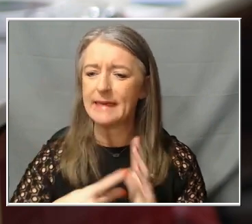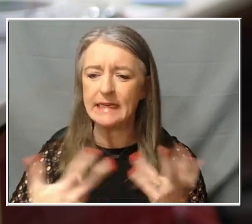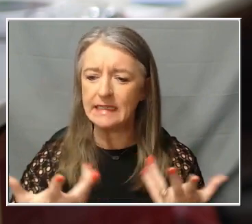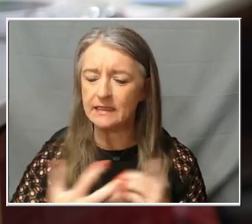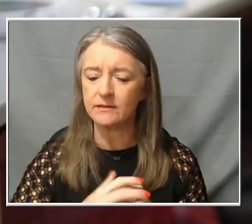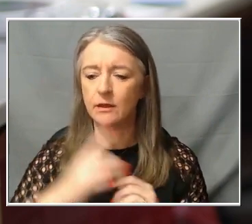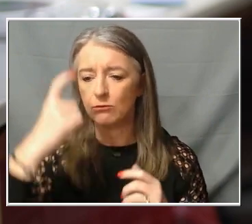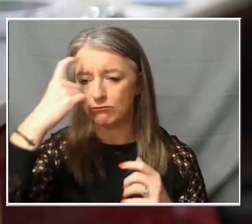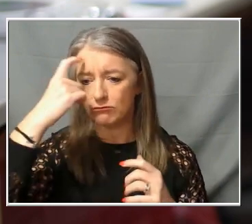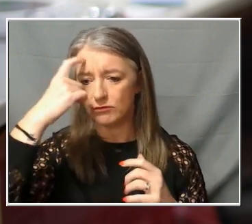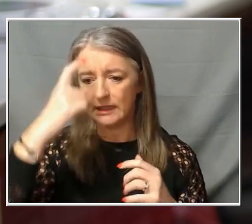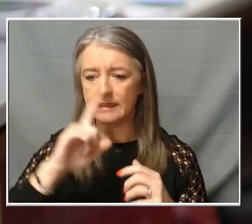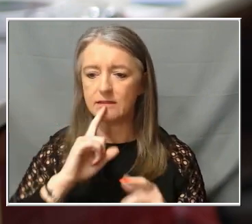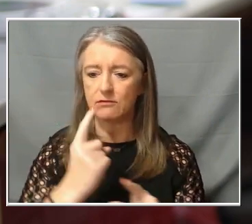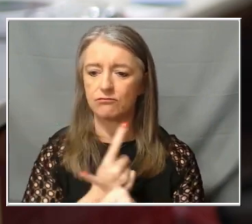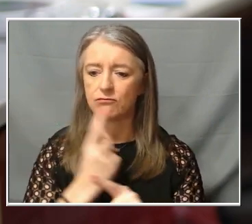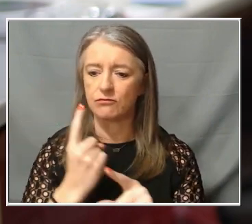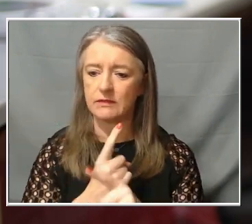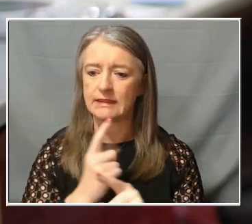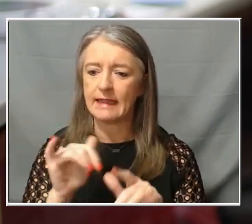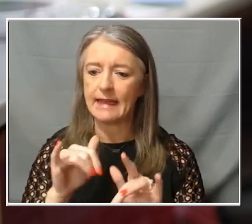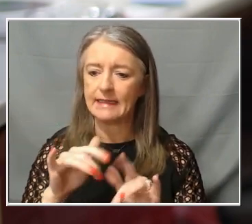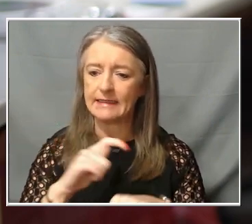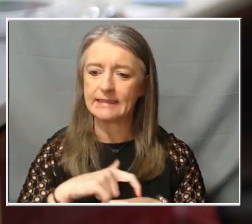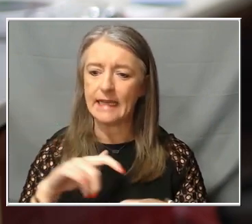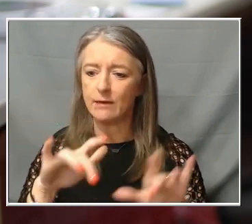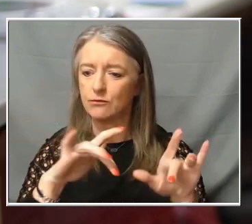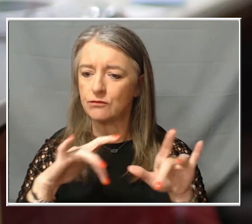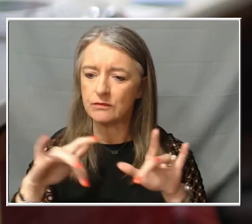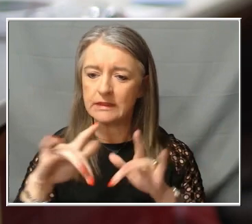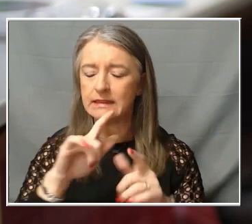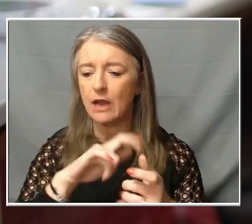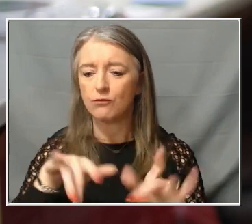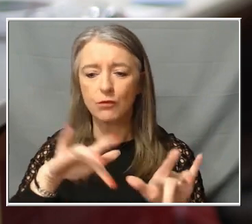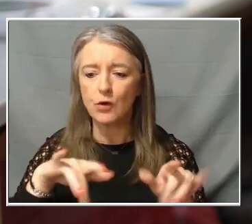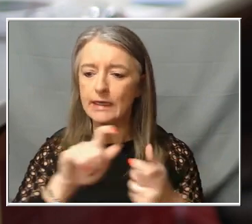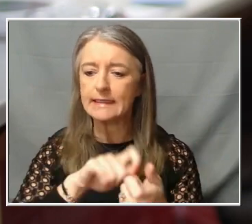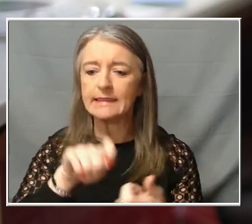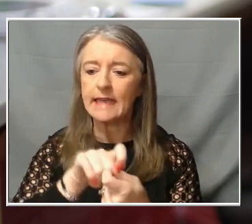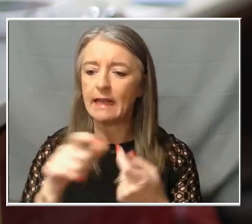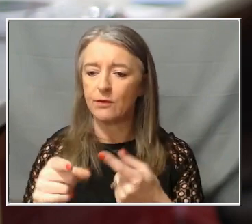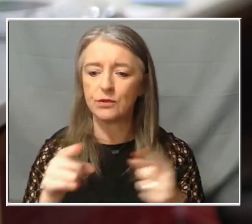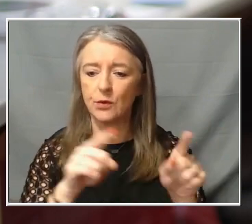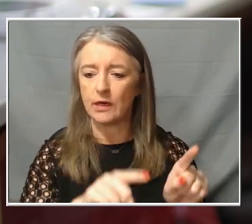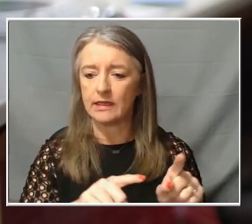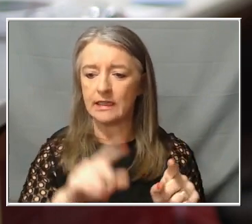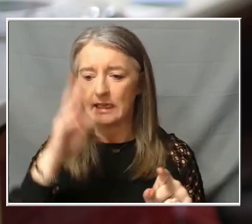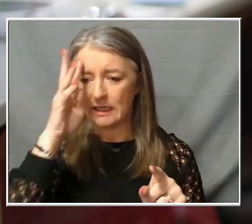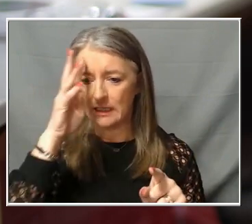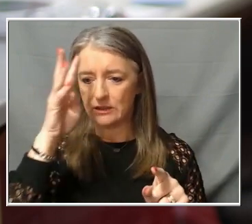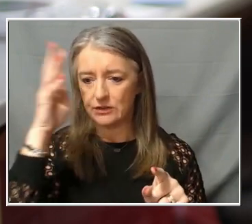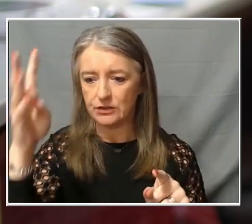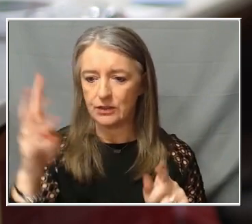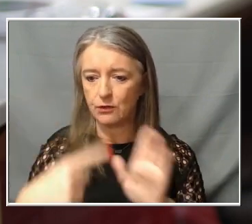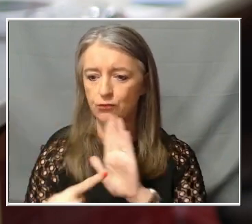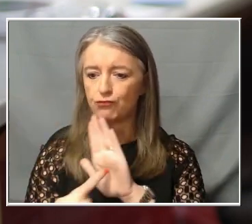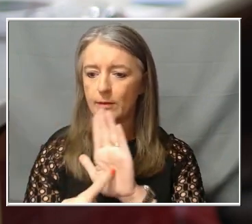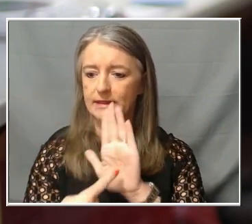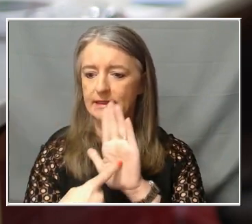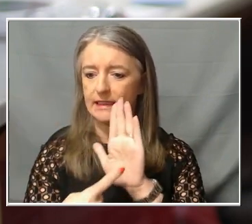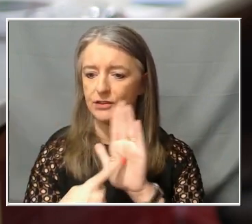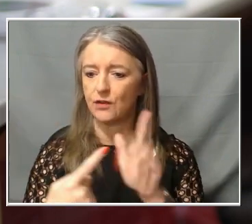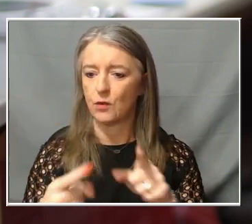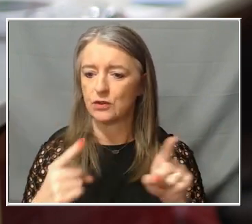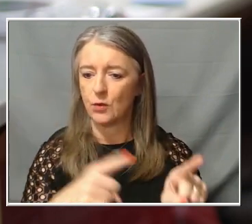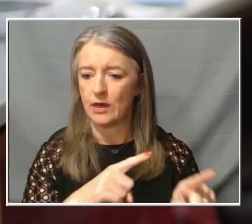is not really a tape recorder. It's not recording exactly what's going on. It's creating a representation of what is going on.